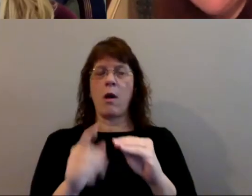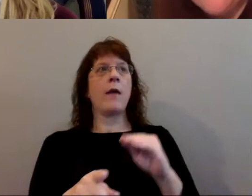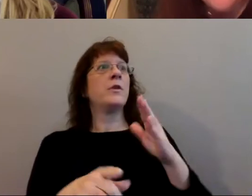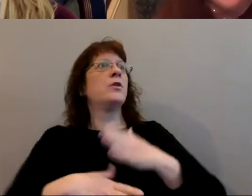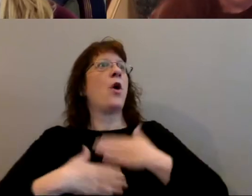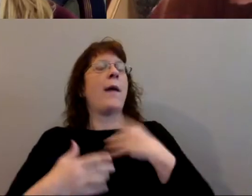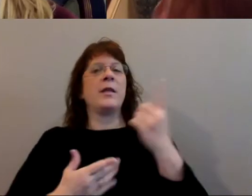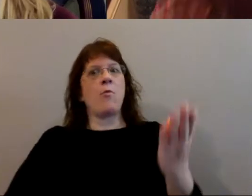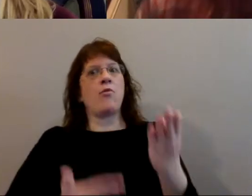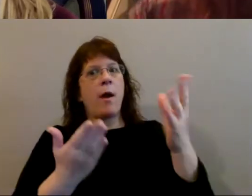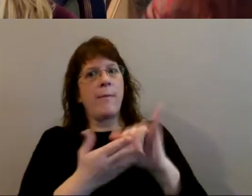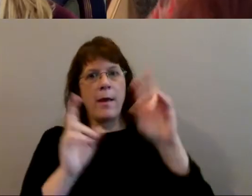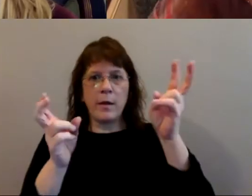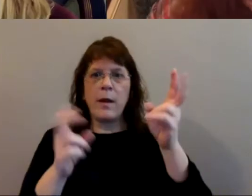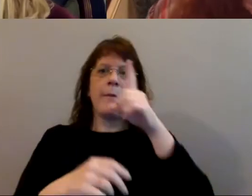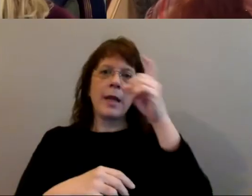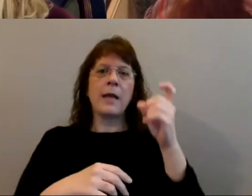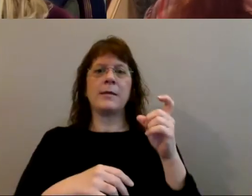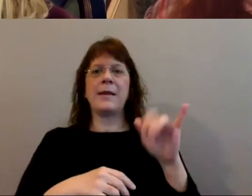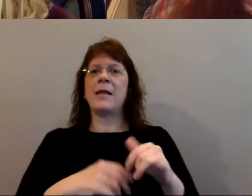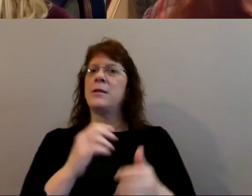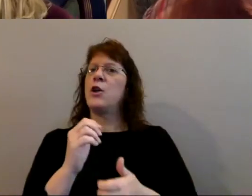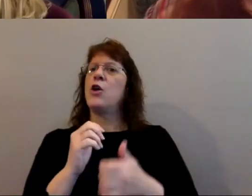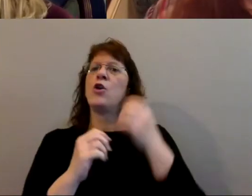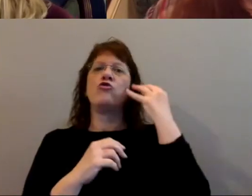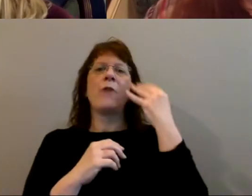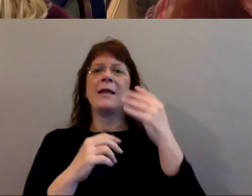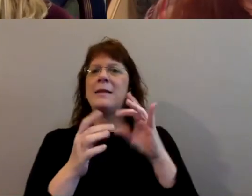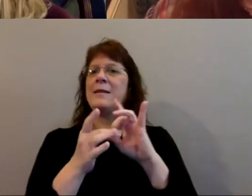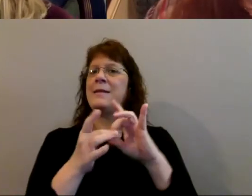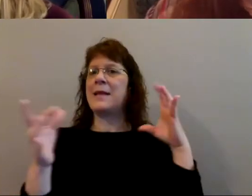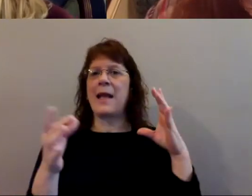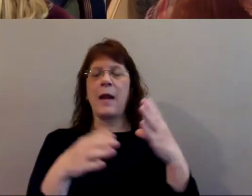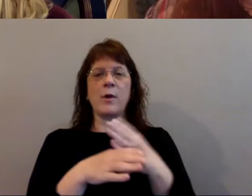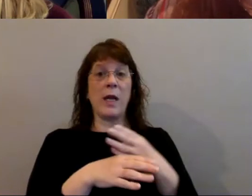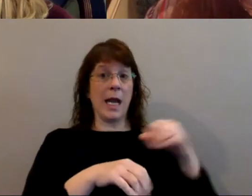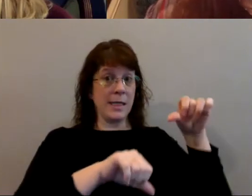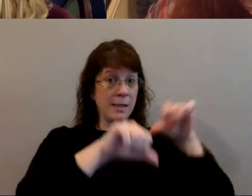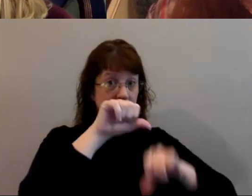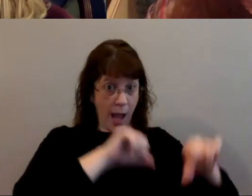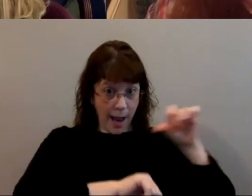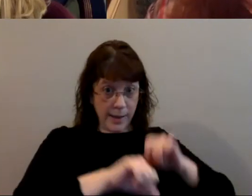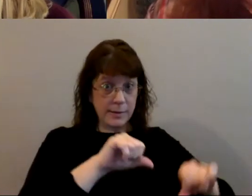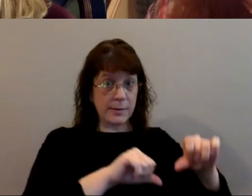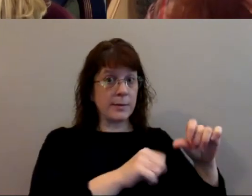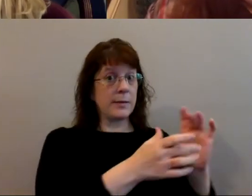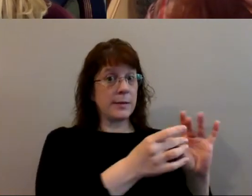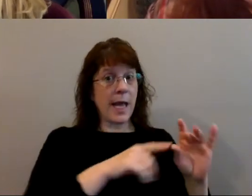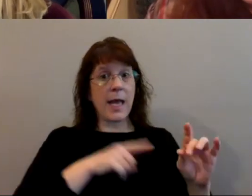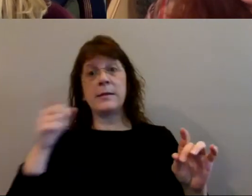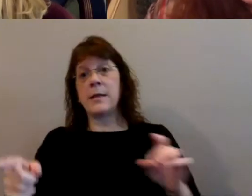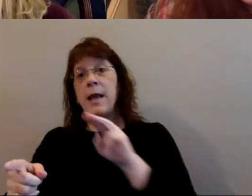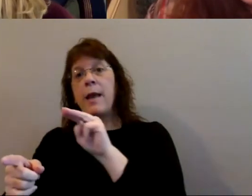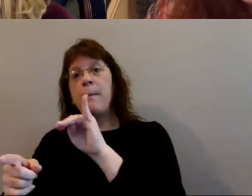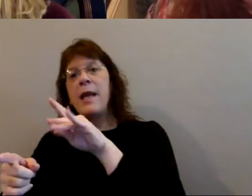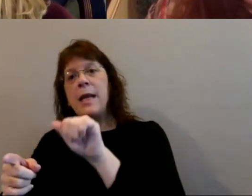because I think this is one of the craziest disconnects between like what science says and then what the media interprets